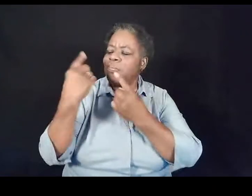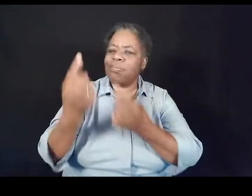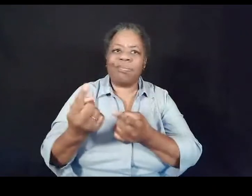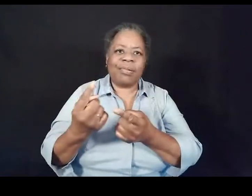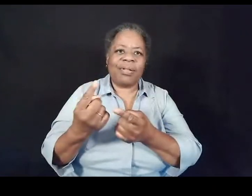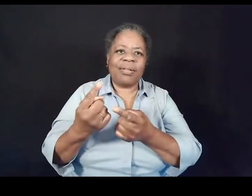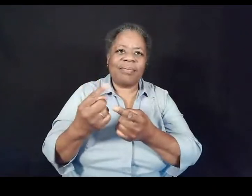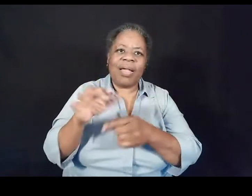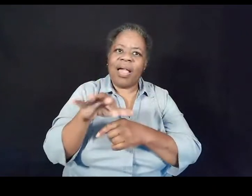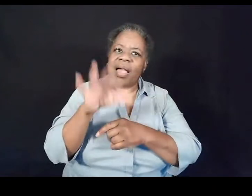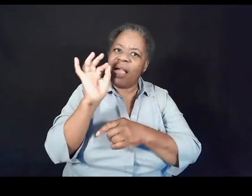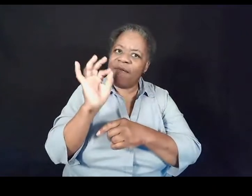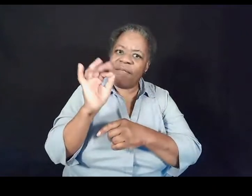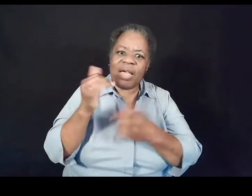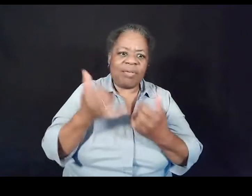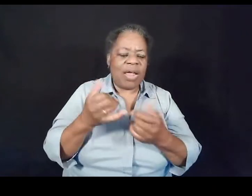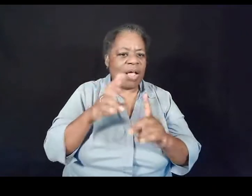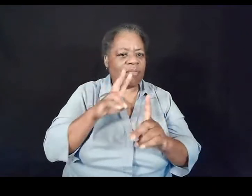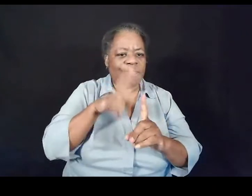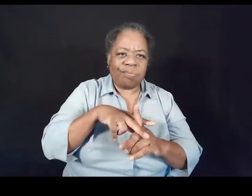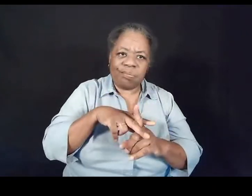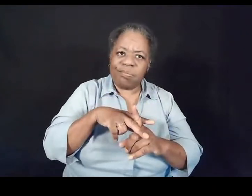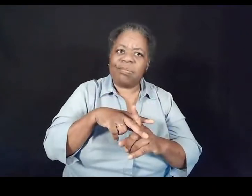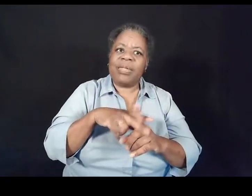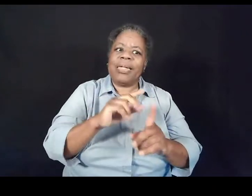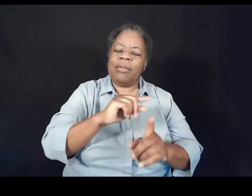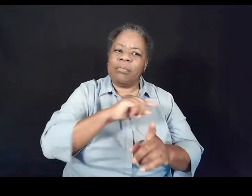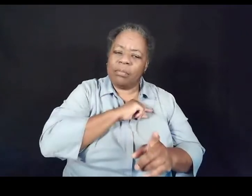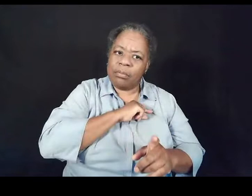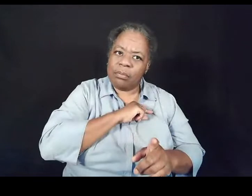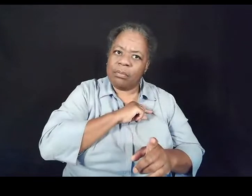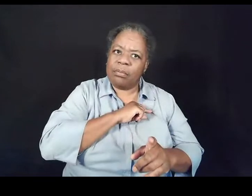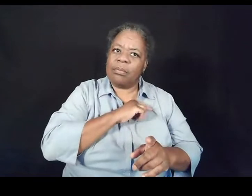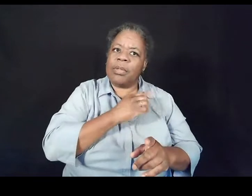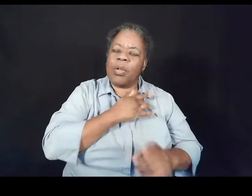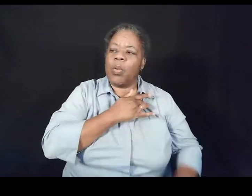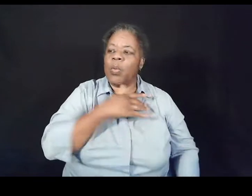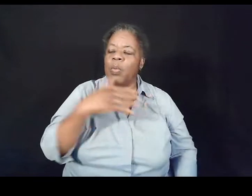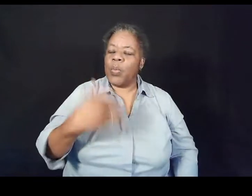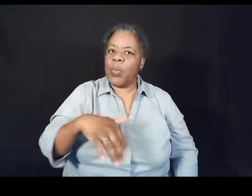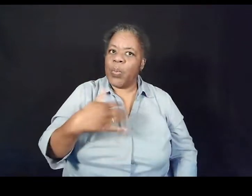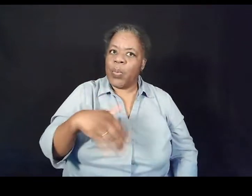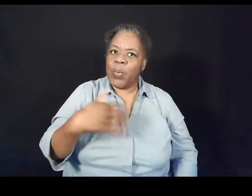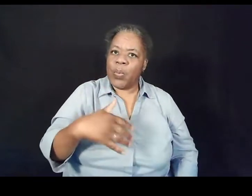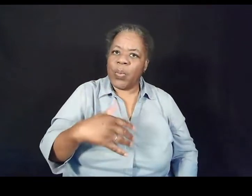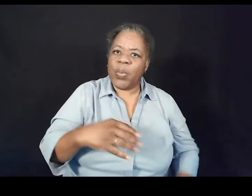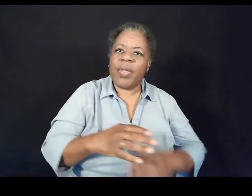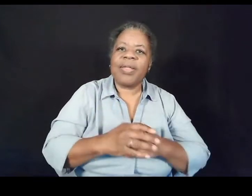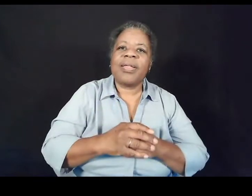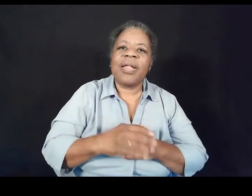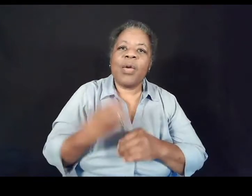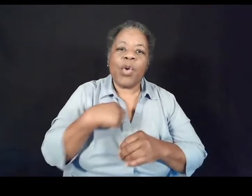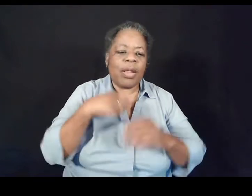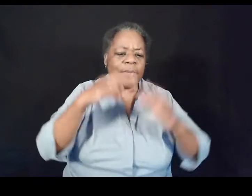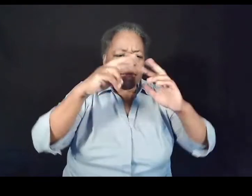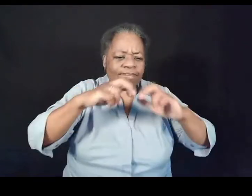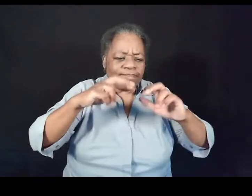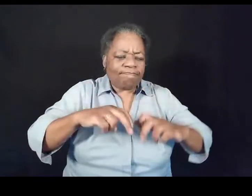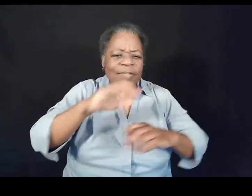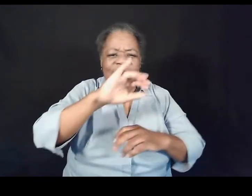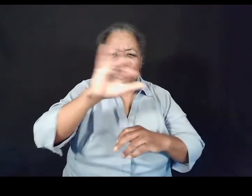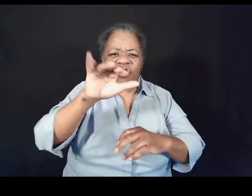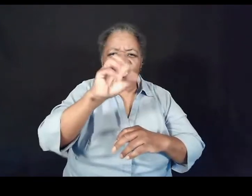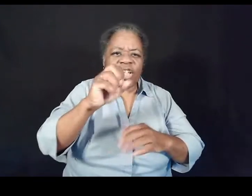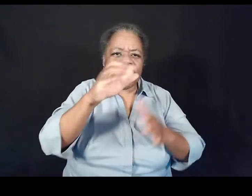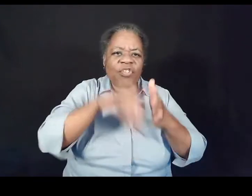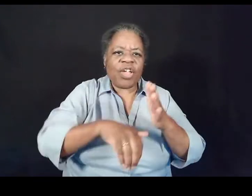it especially relevant and convicting this time around. We're going to be looking at James chapter 3, verses 1 through